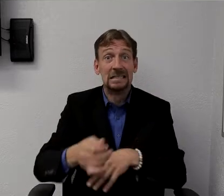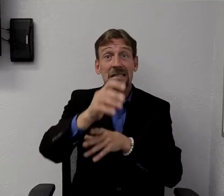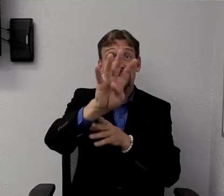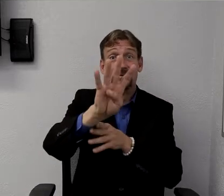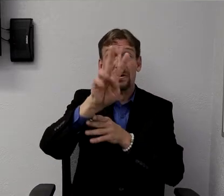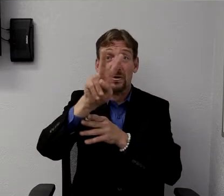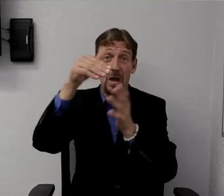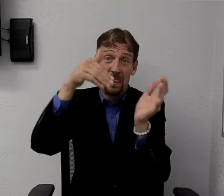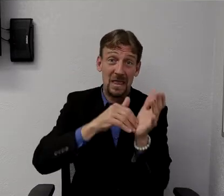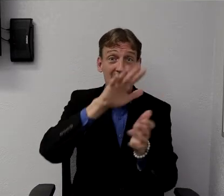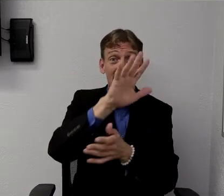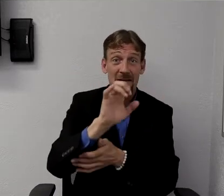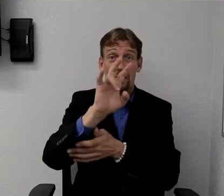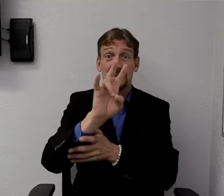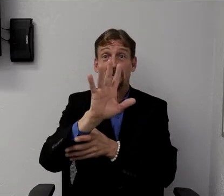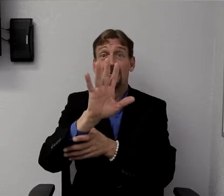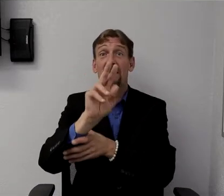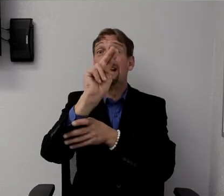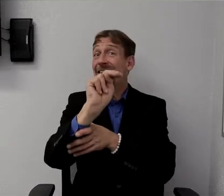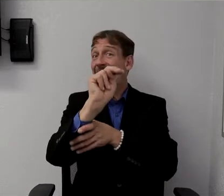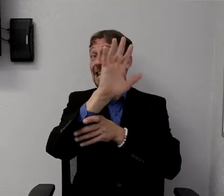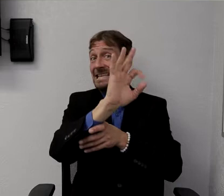42,575 N95 masks. We have